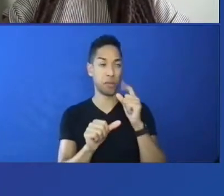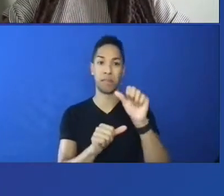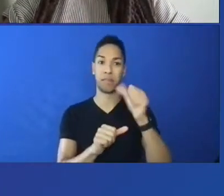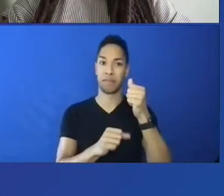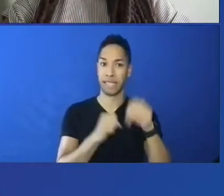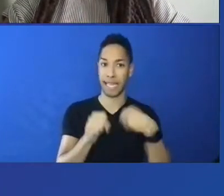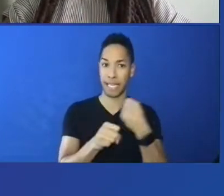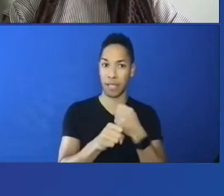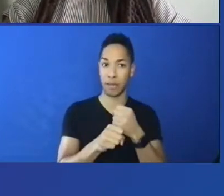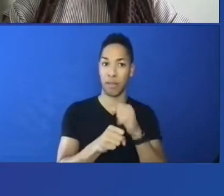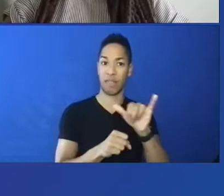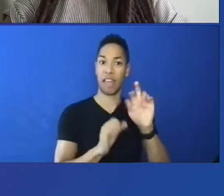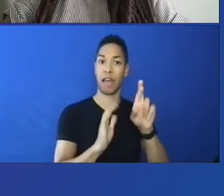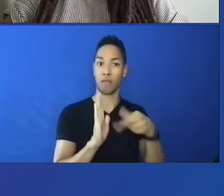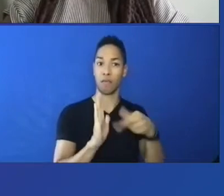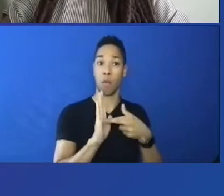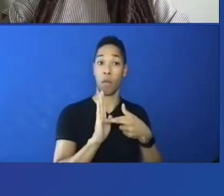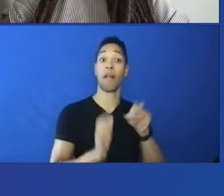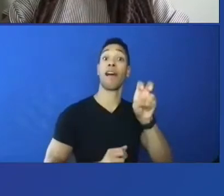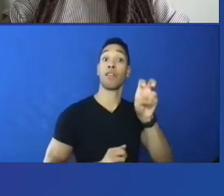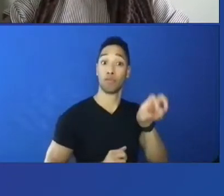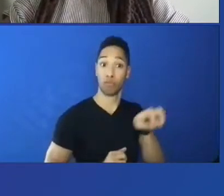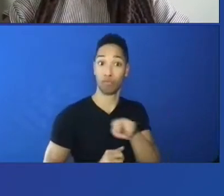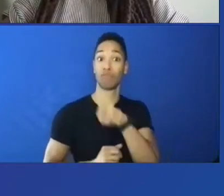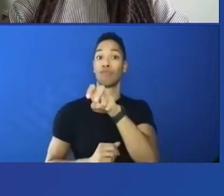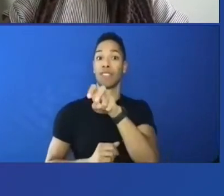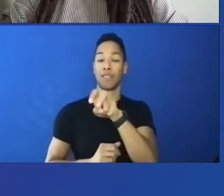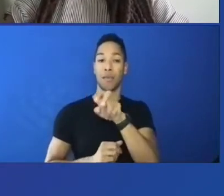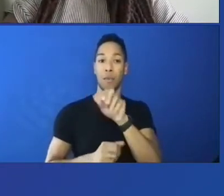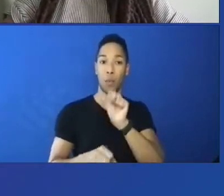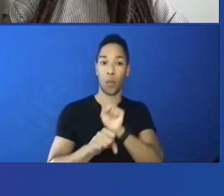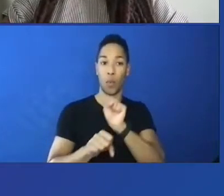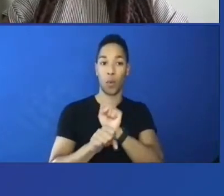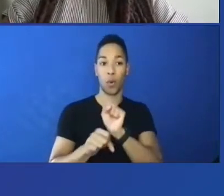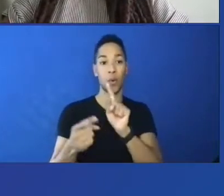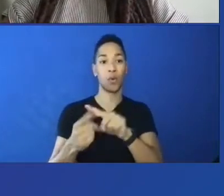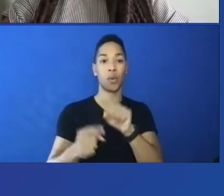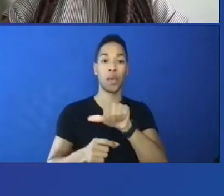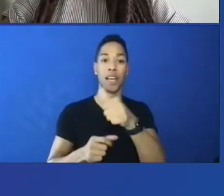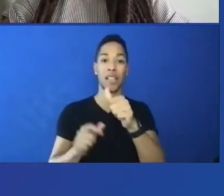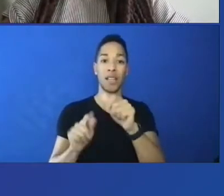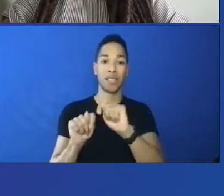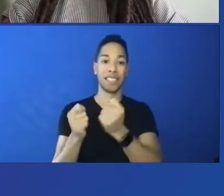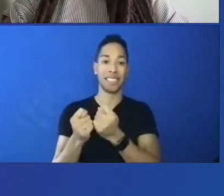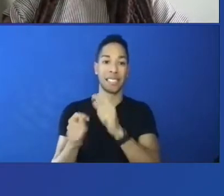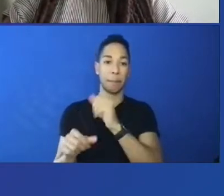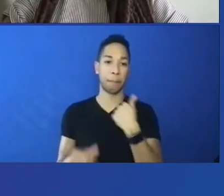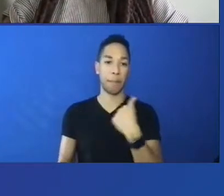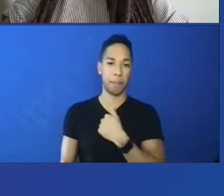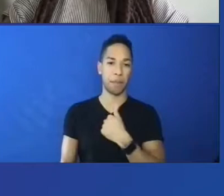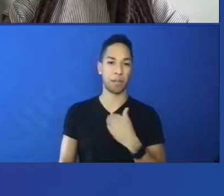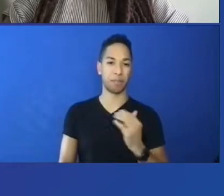and then transitioned that to that work to another team member.